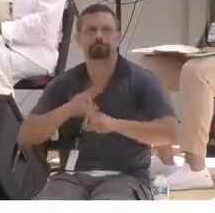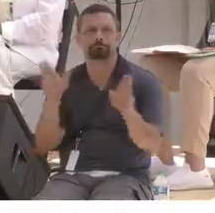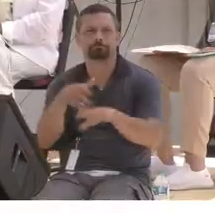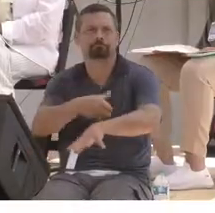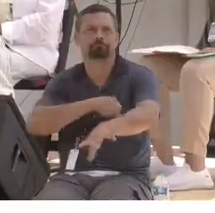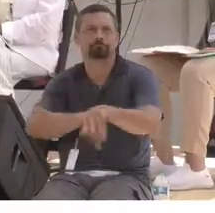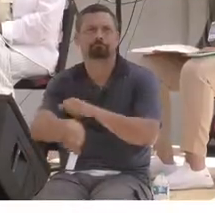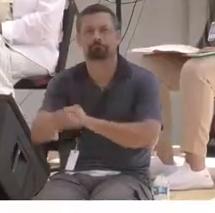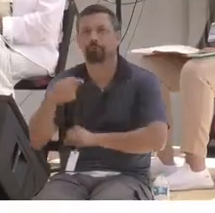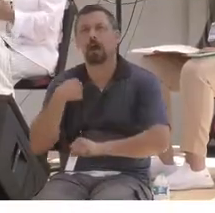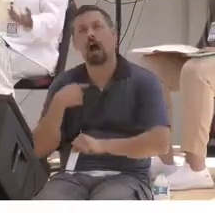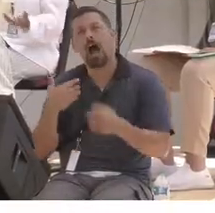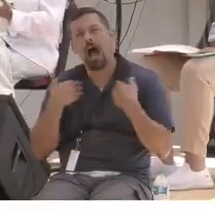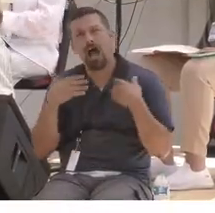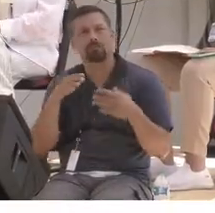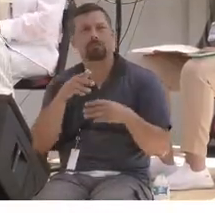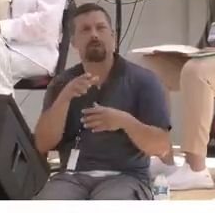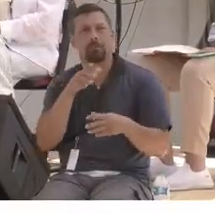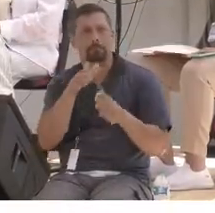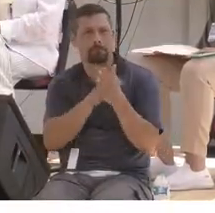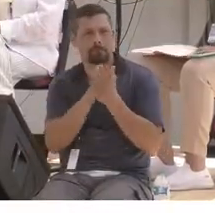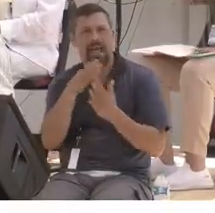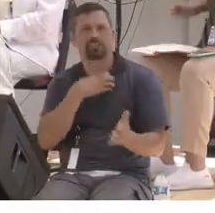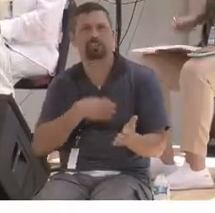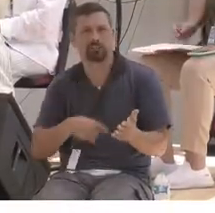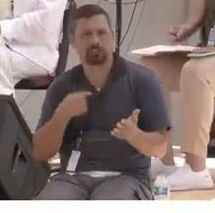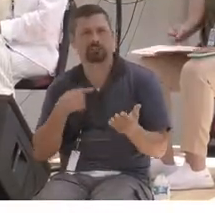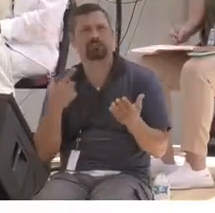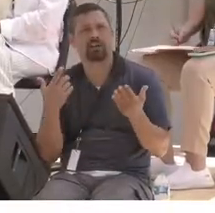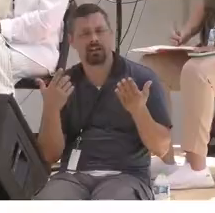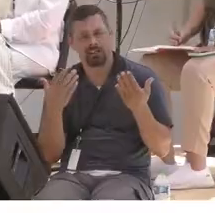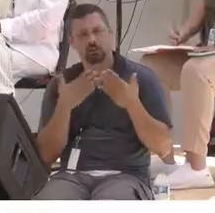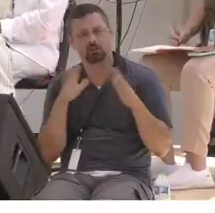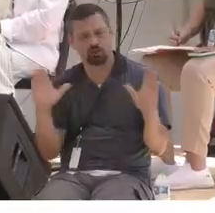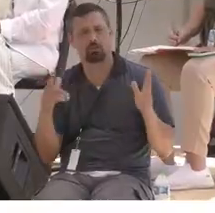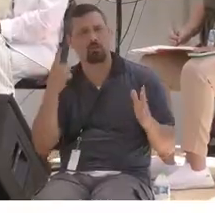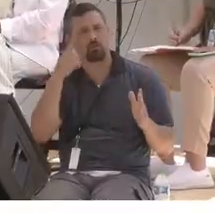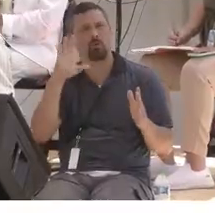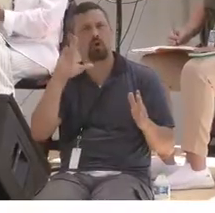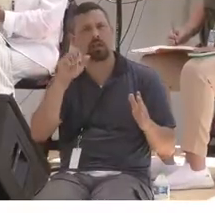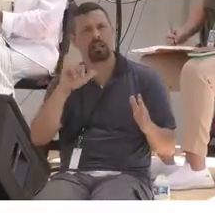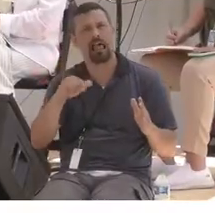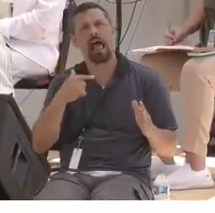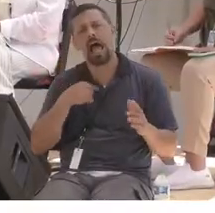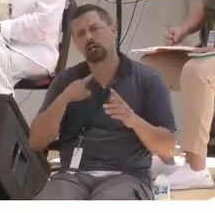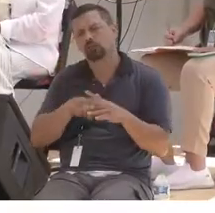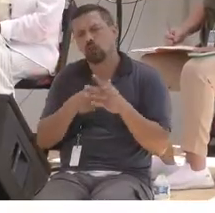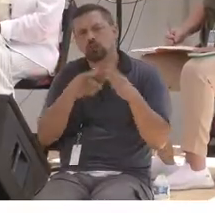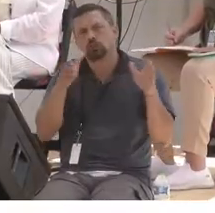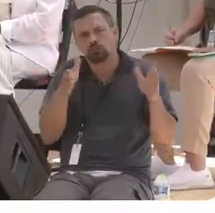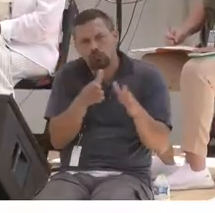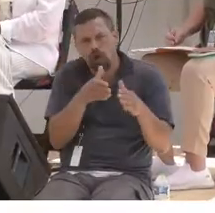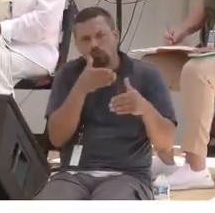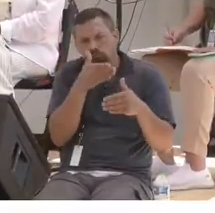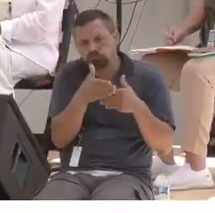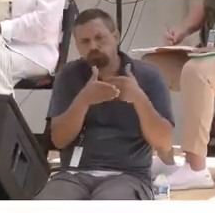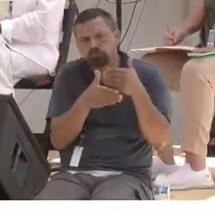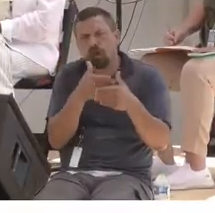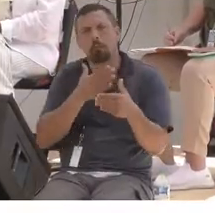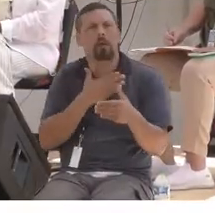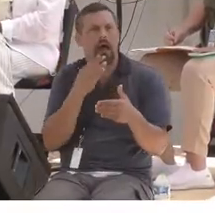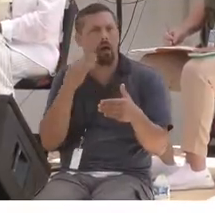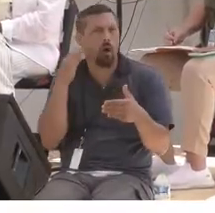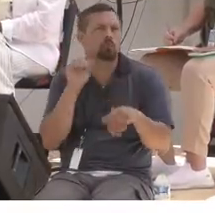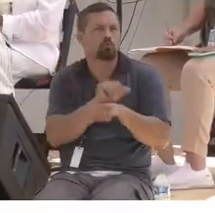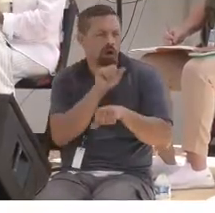passion for clay and crafts in general, I started small first in my house. I